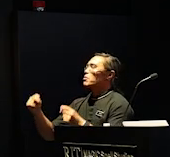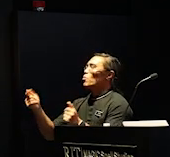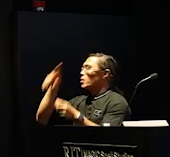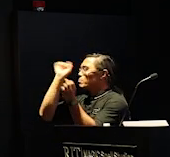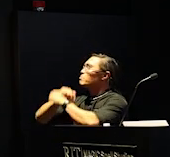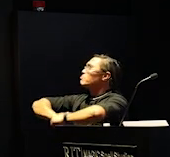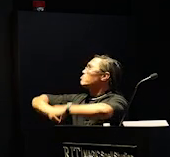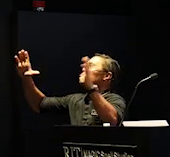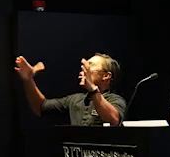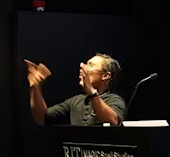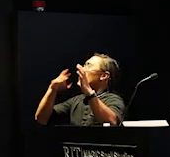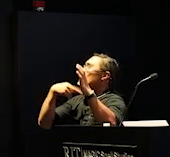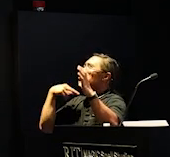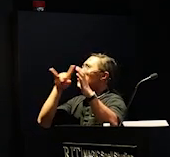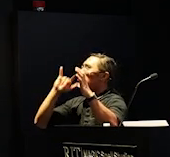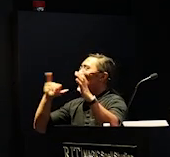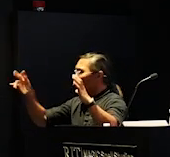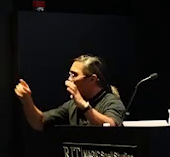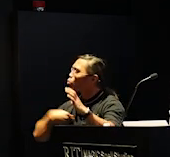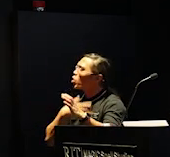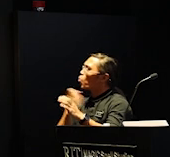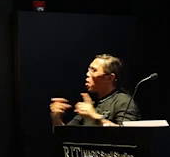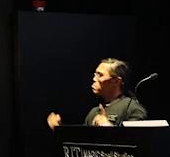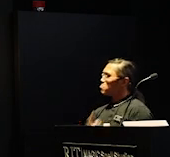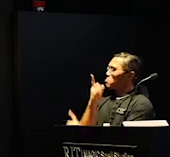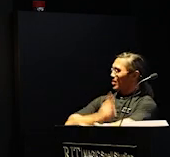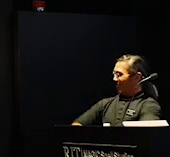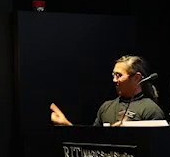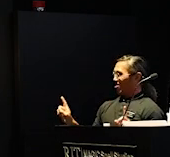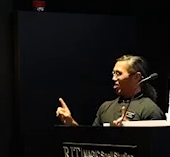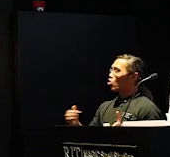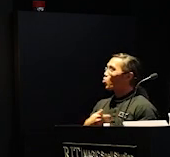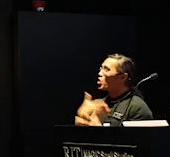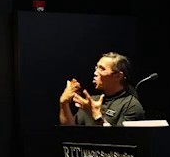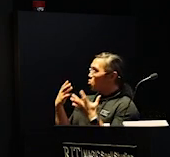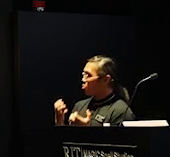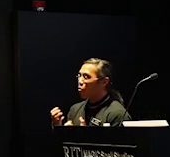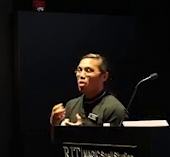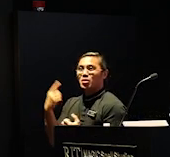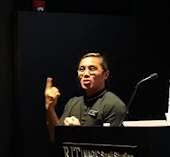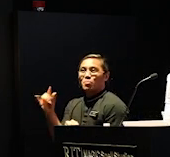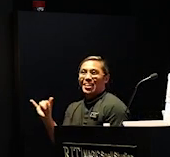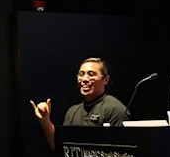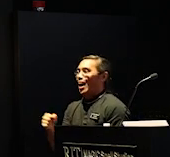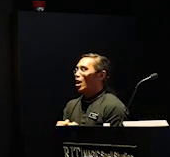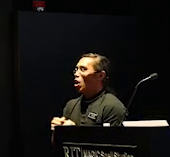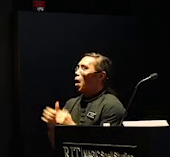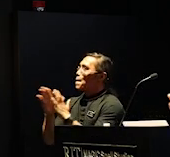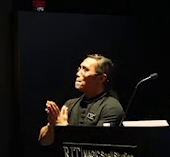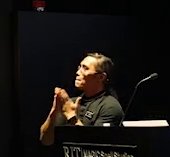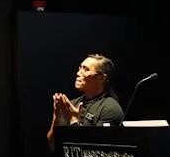a restaurant that would like change its menu all the time and have weird ingredients and wild game on the menu. And